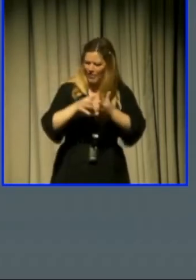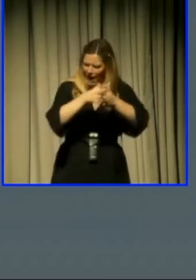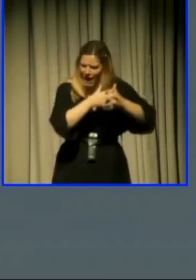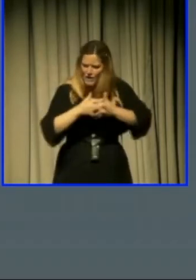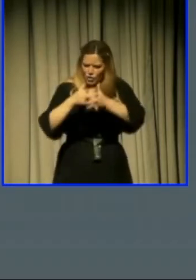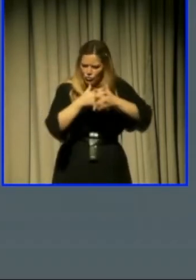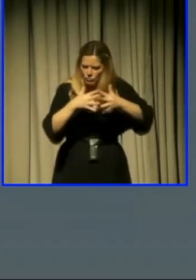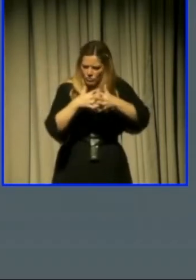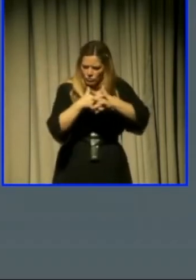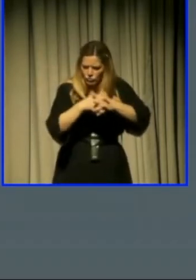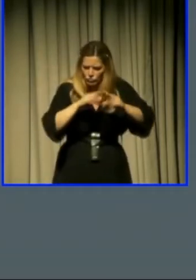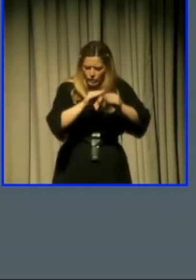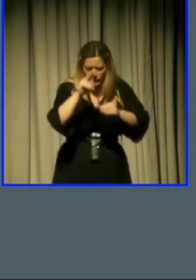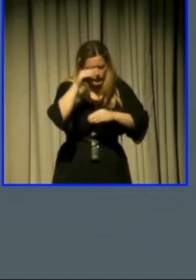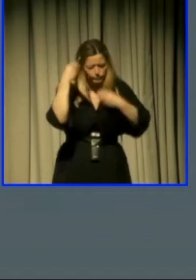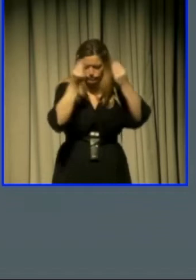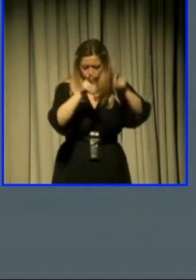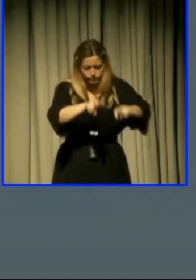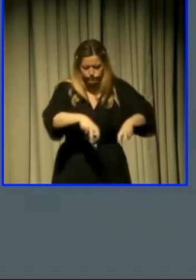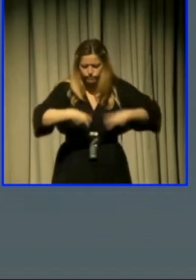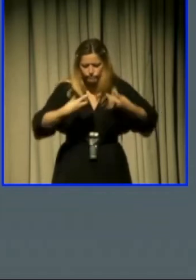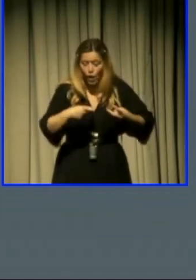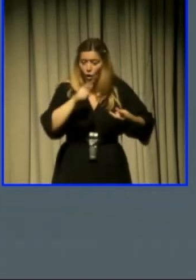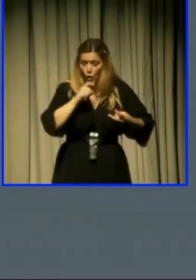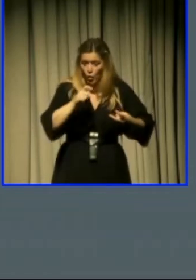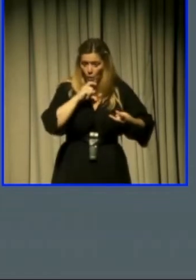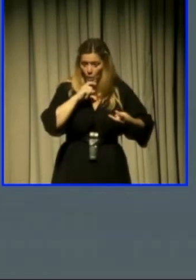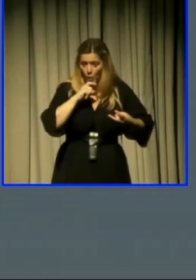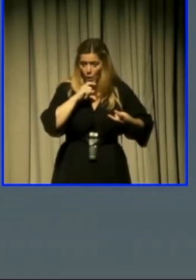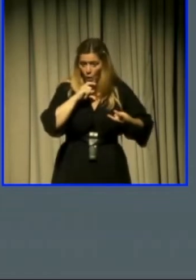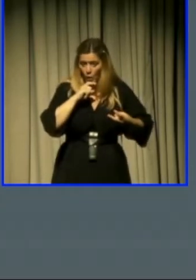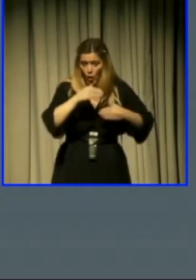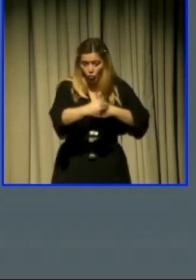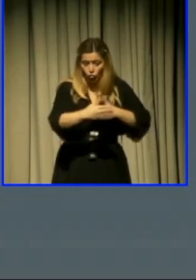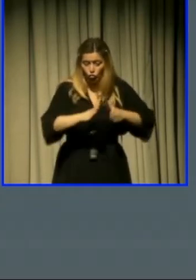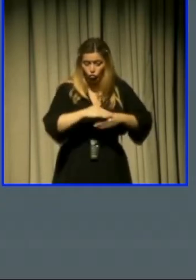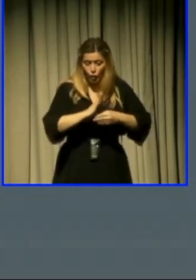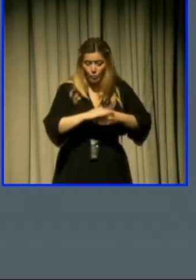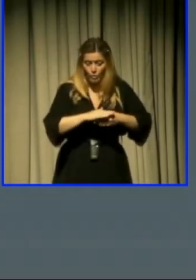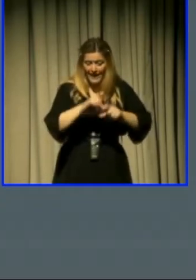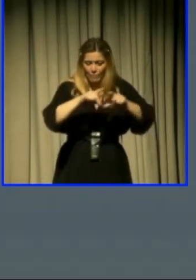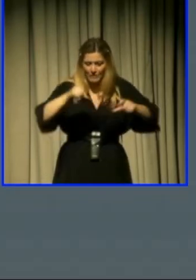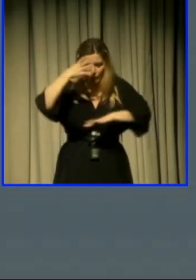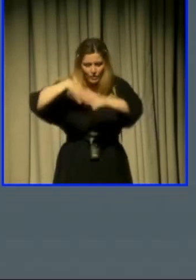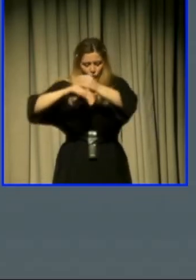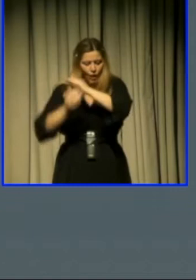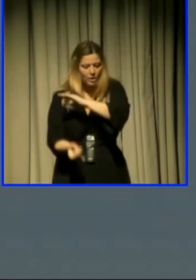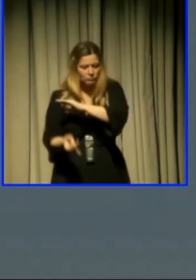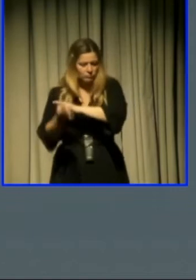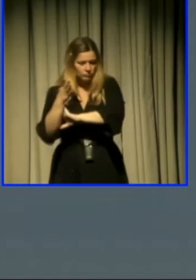a virtual first company. And it's the idea that they want to create global campuses in their